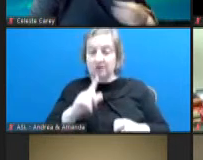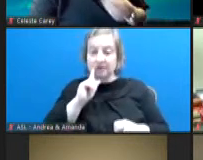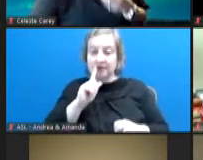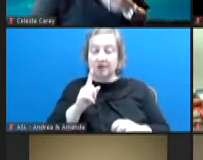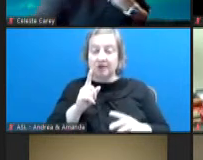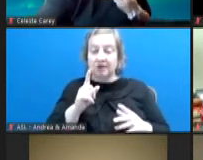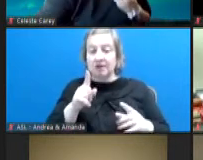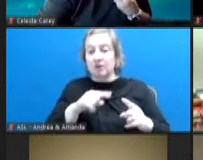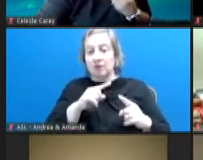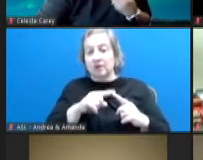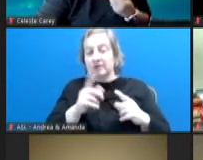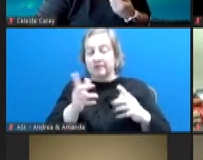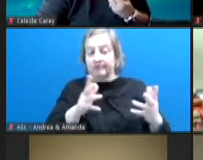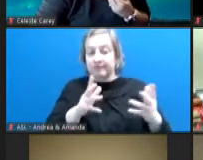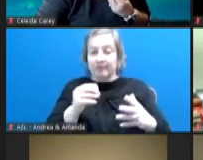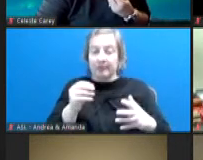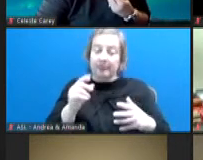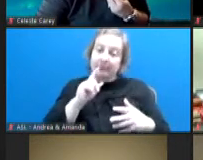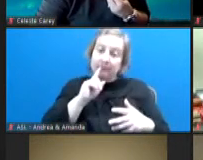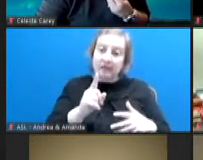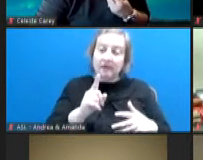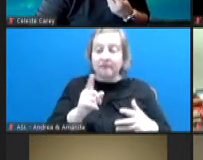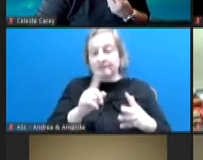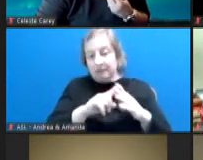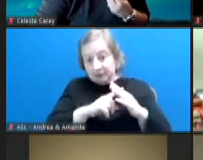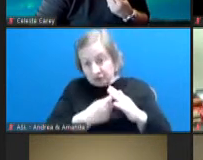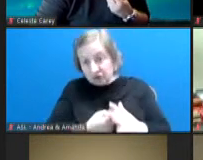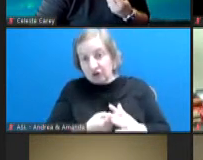point when, and actually started